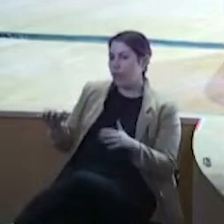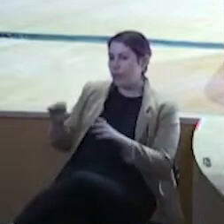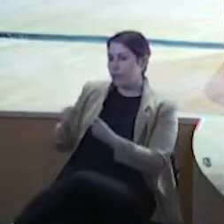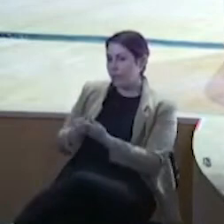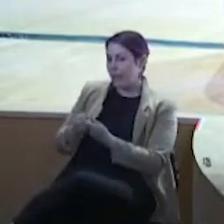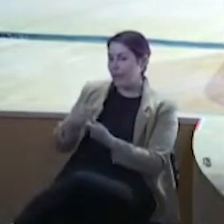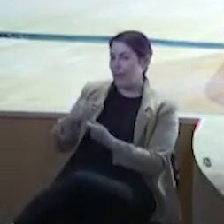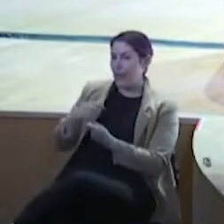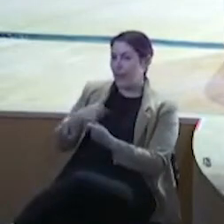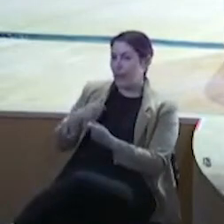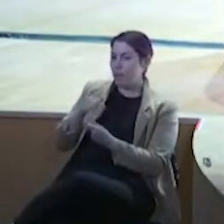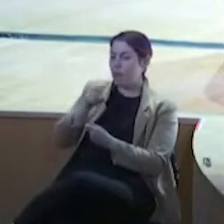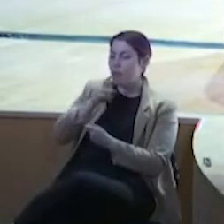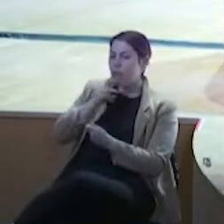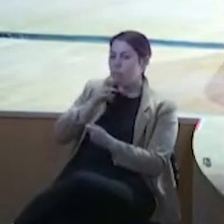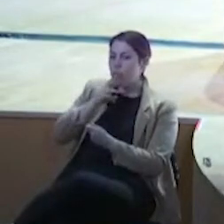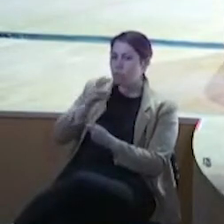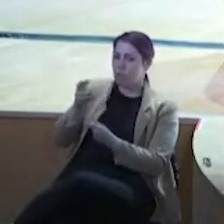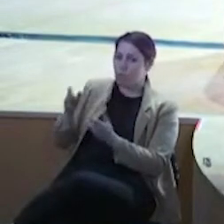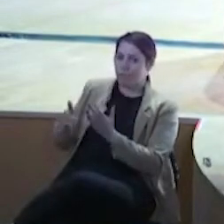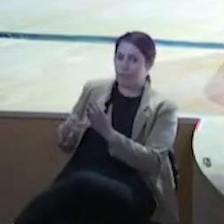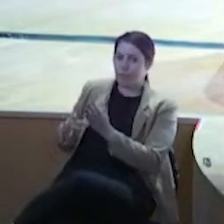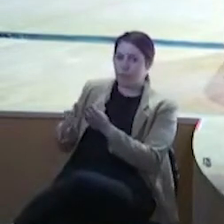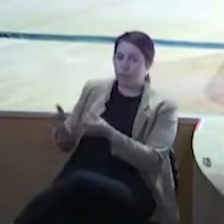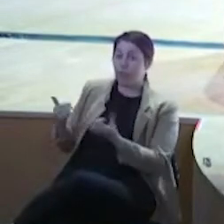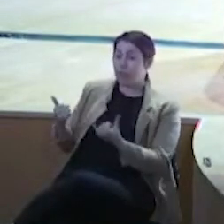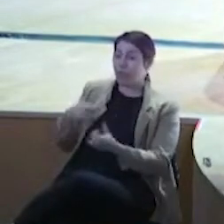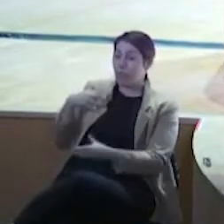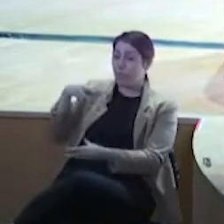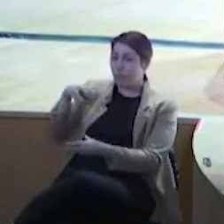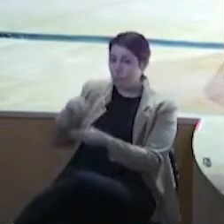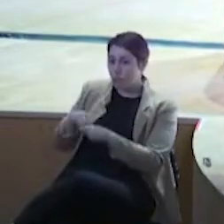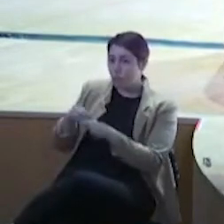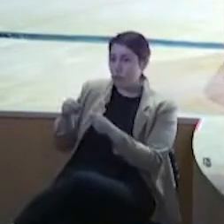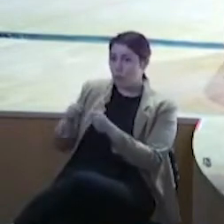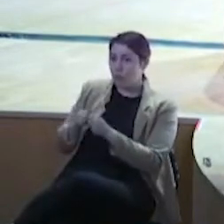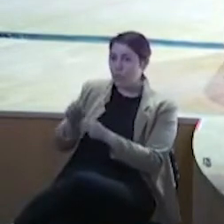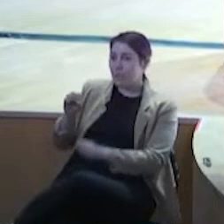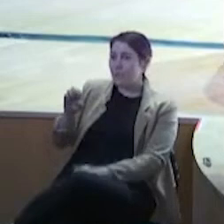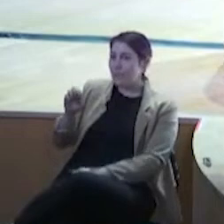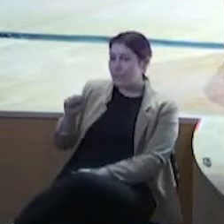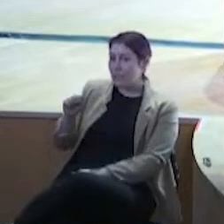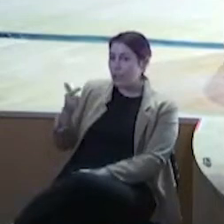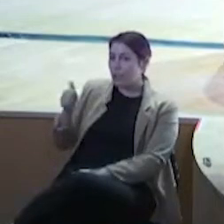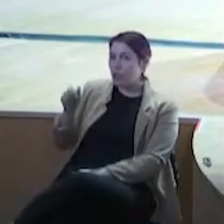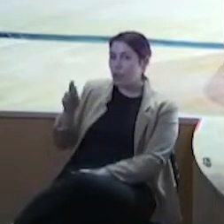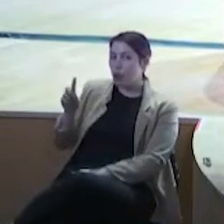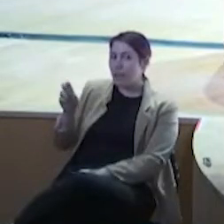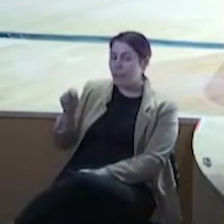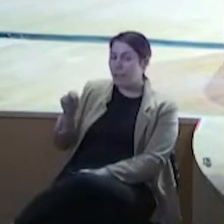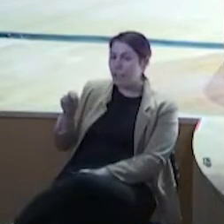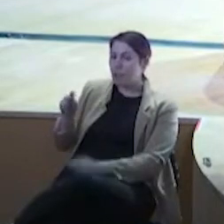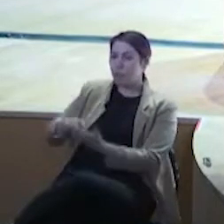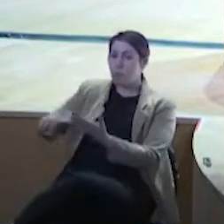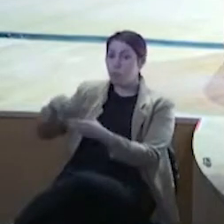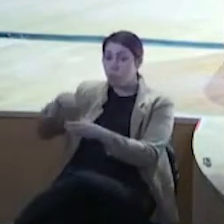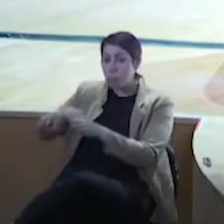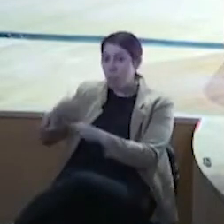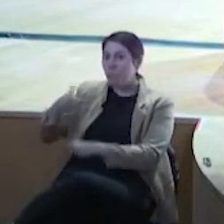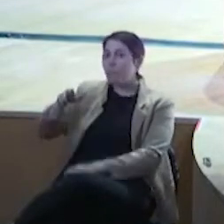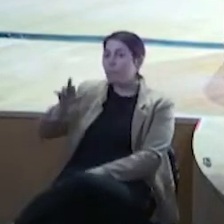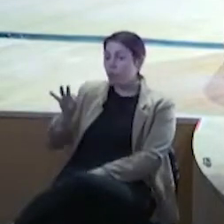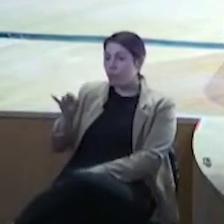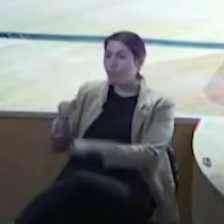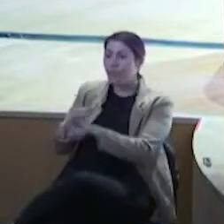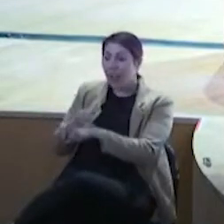technician. Currently, I'm very deeply engaged in the Sea Gardens Project in the Gulf Islands National Park